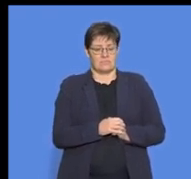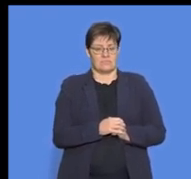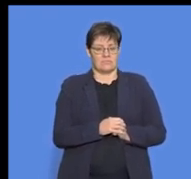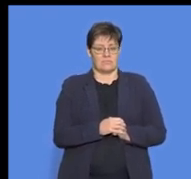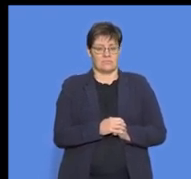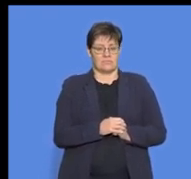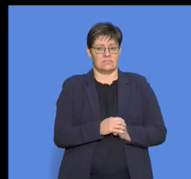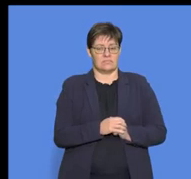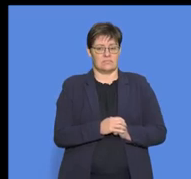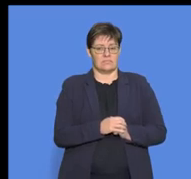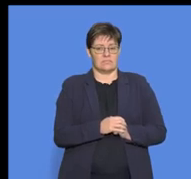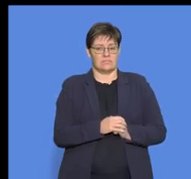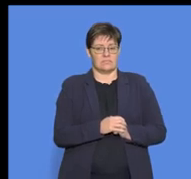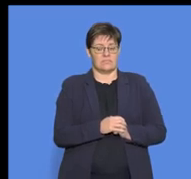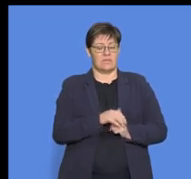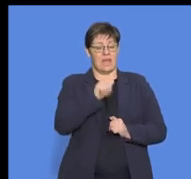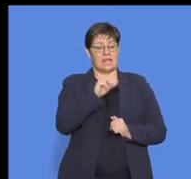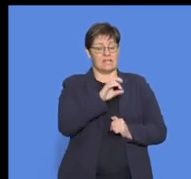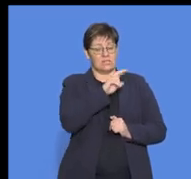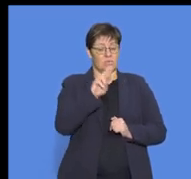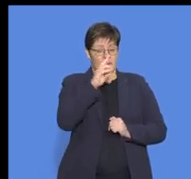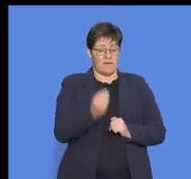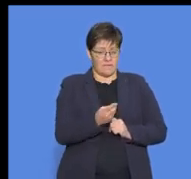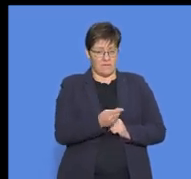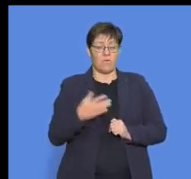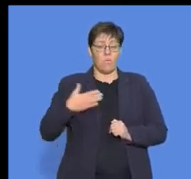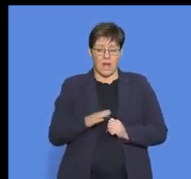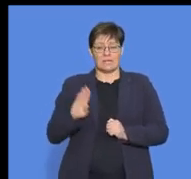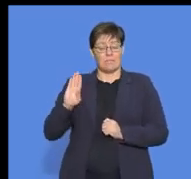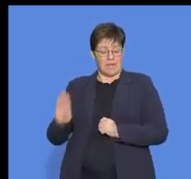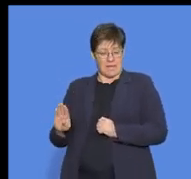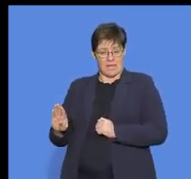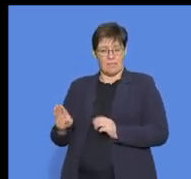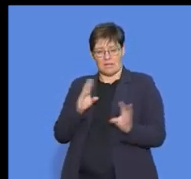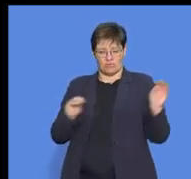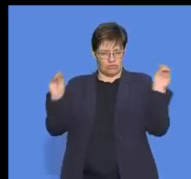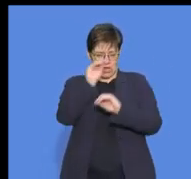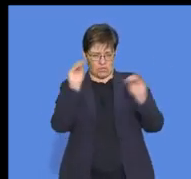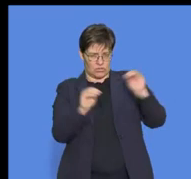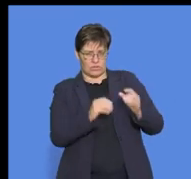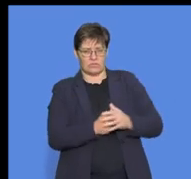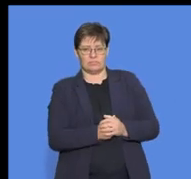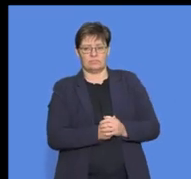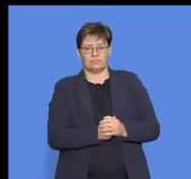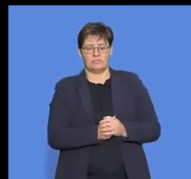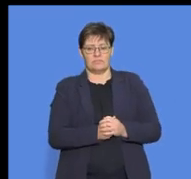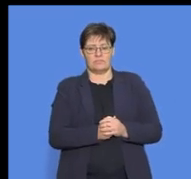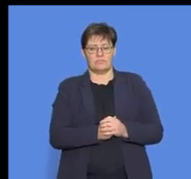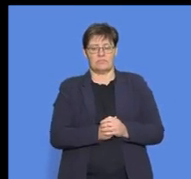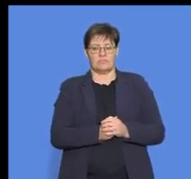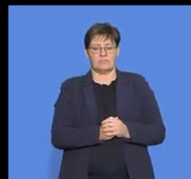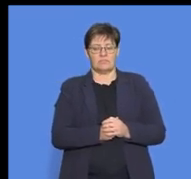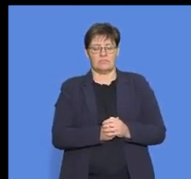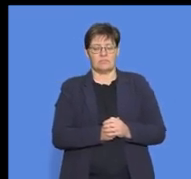Okay, right, now we found AC squared. But remember, we're looking for B, so we've got to do a little bit of rearranging, okay?